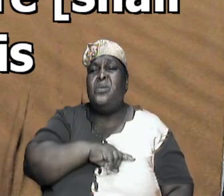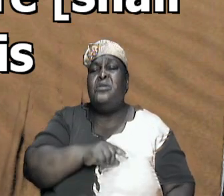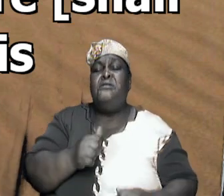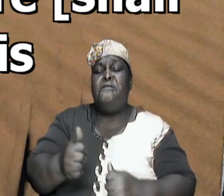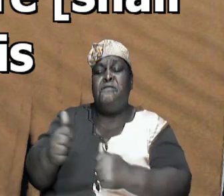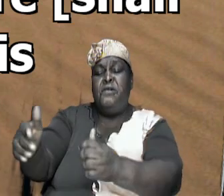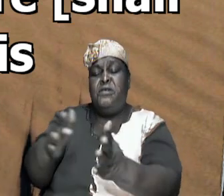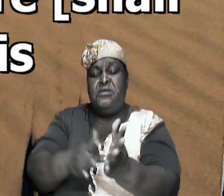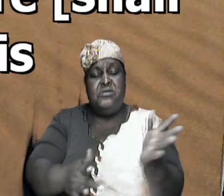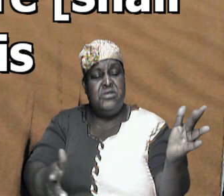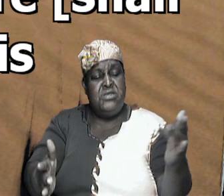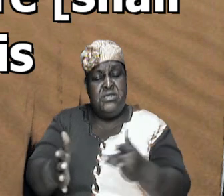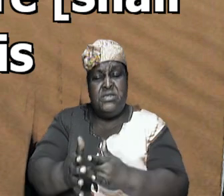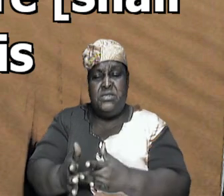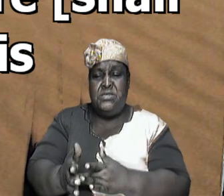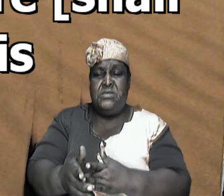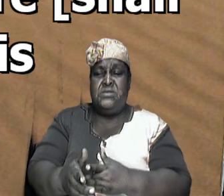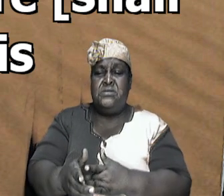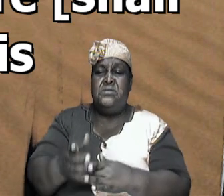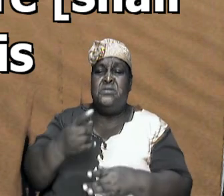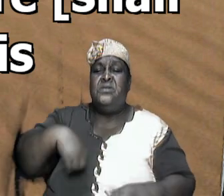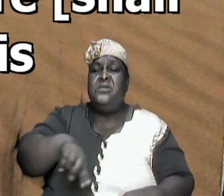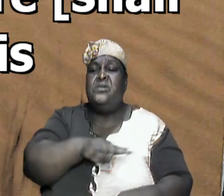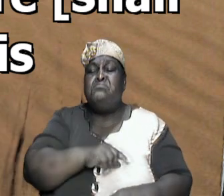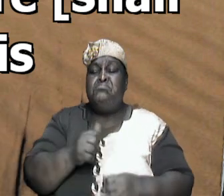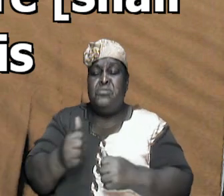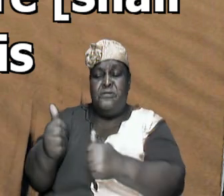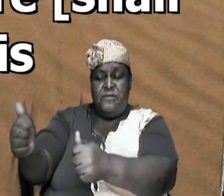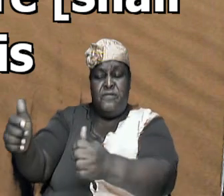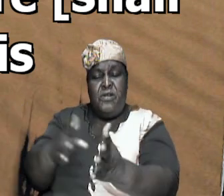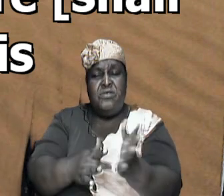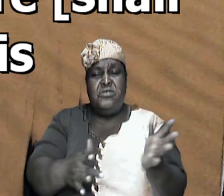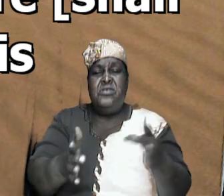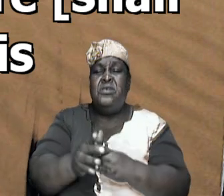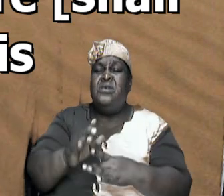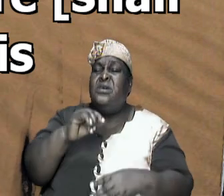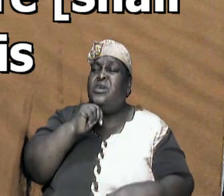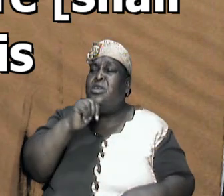follow Christ. That we are going to follow Christ.